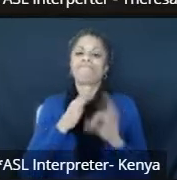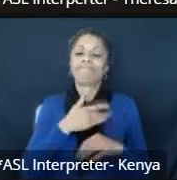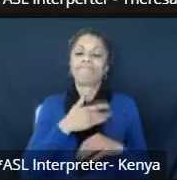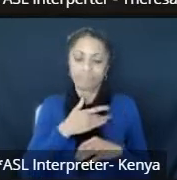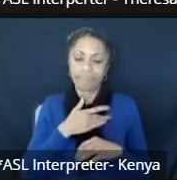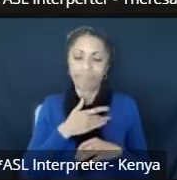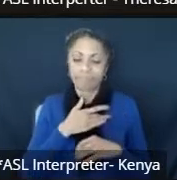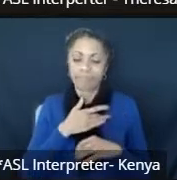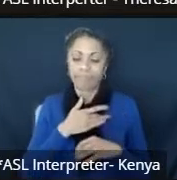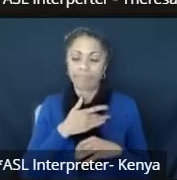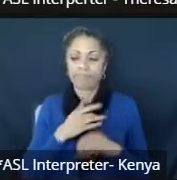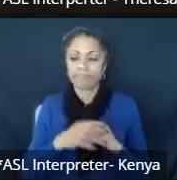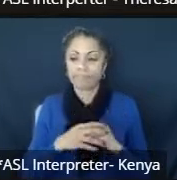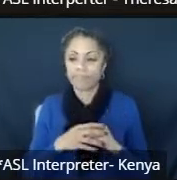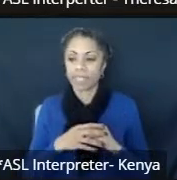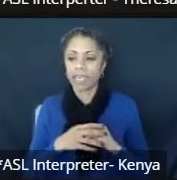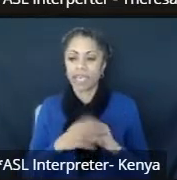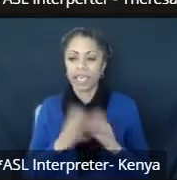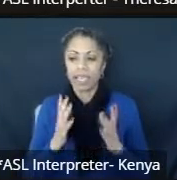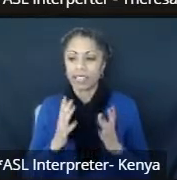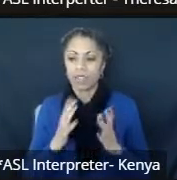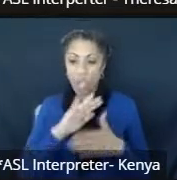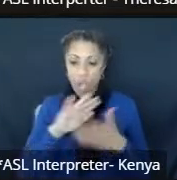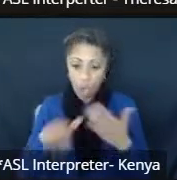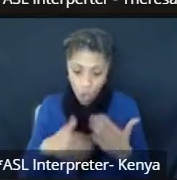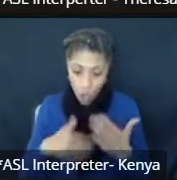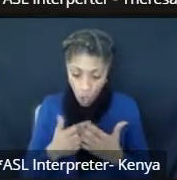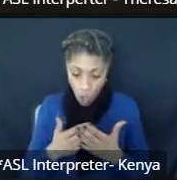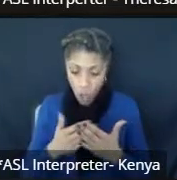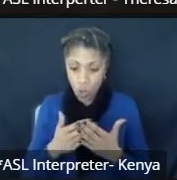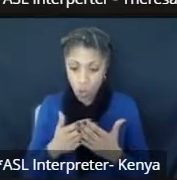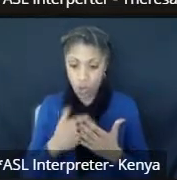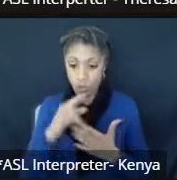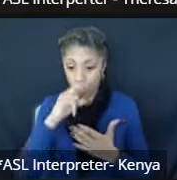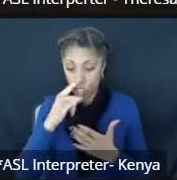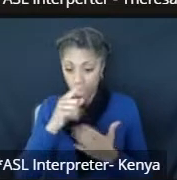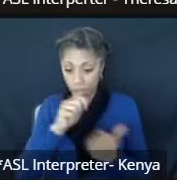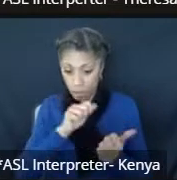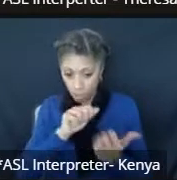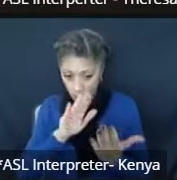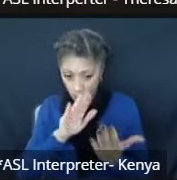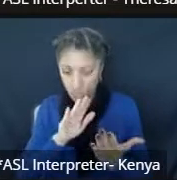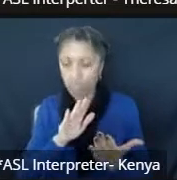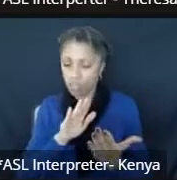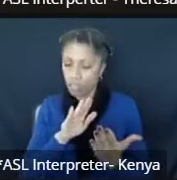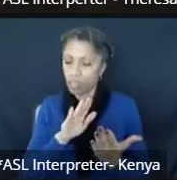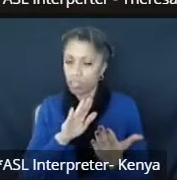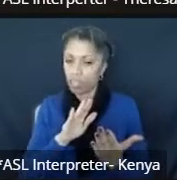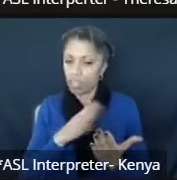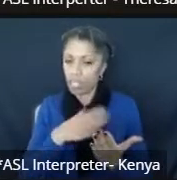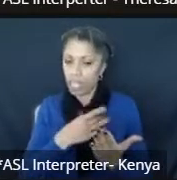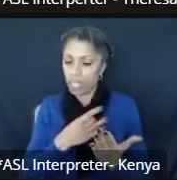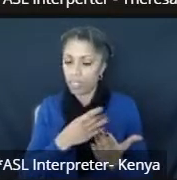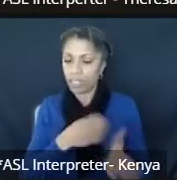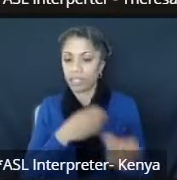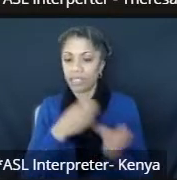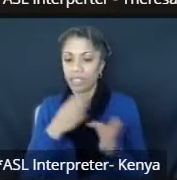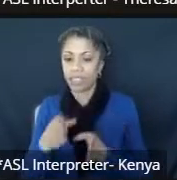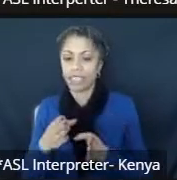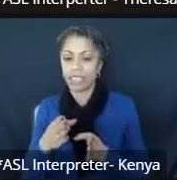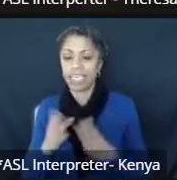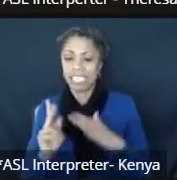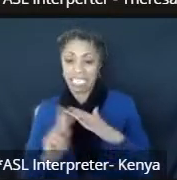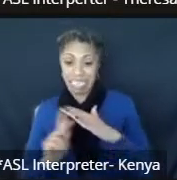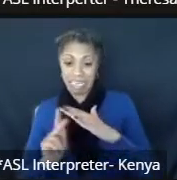and then being a family with kindergartners, which we thought was also very powerful.